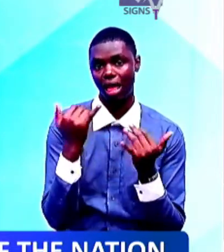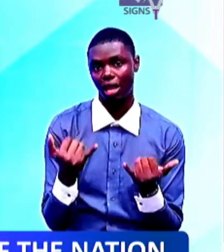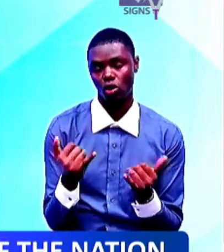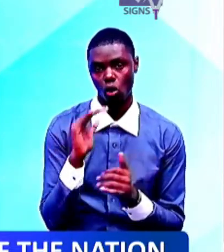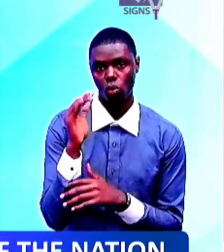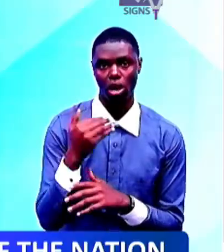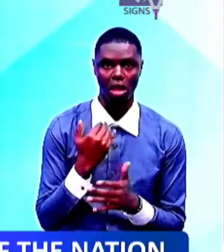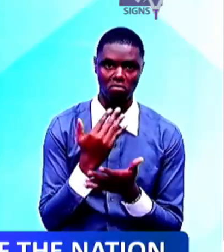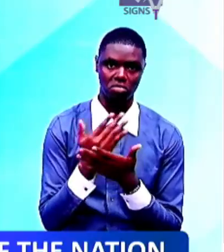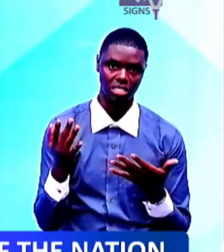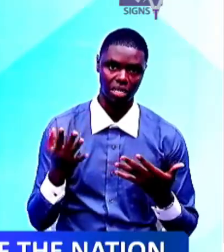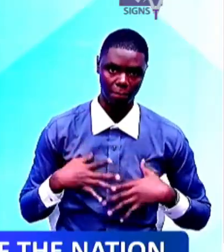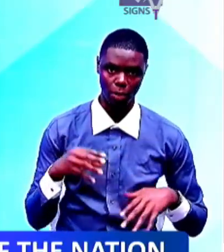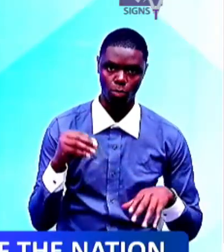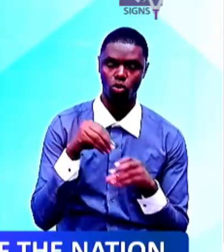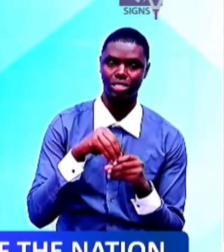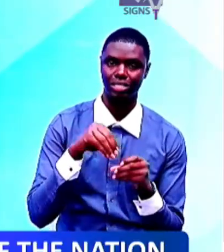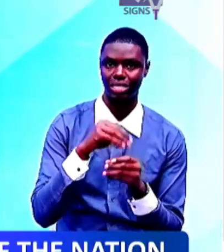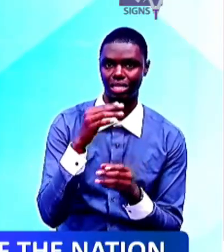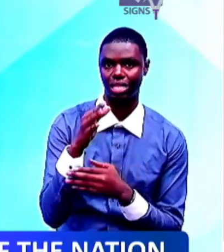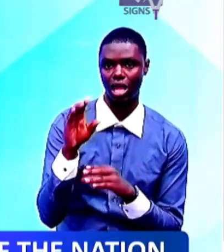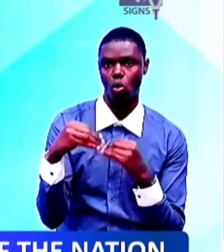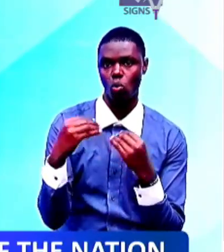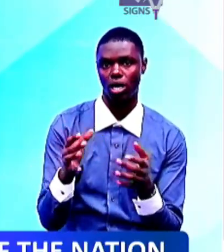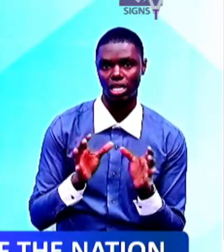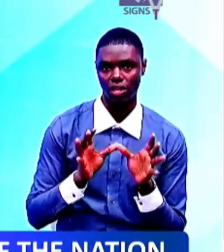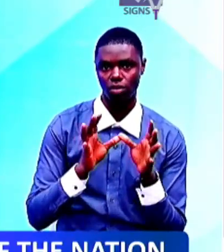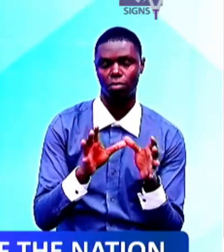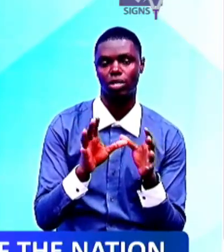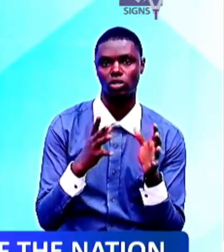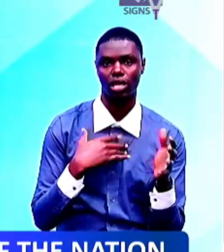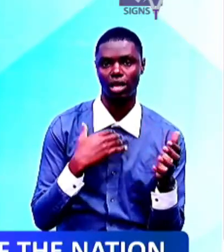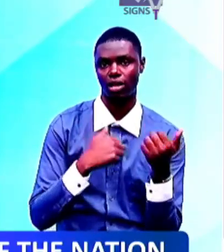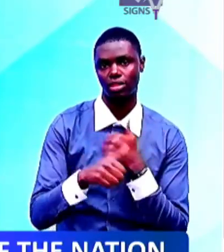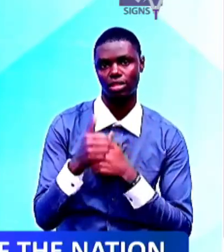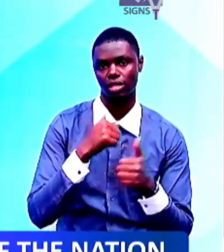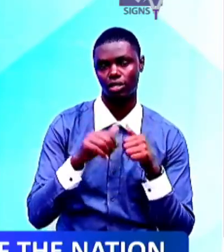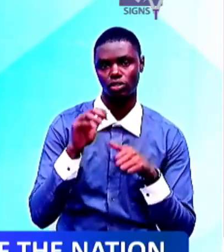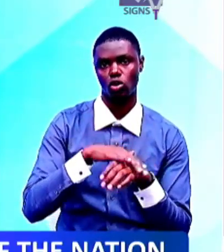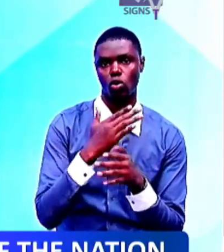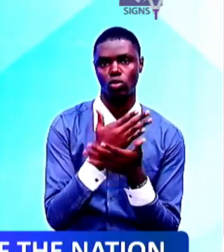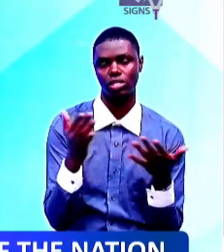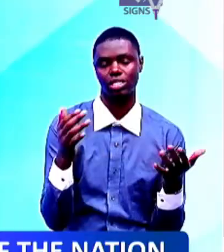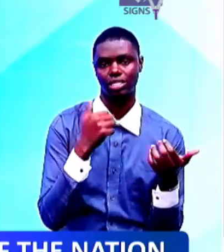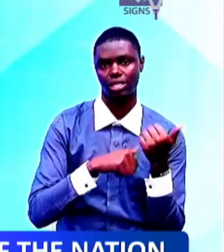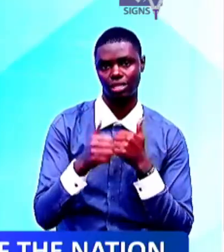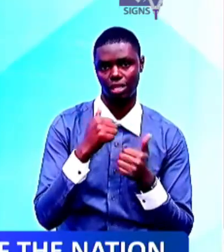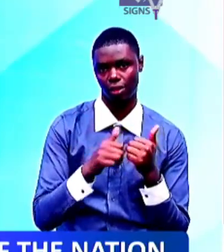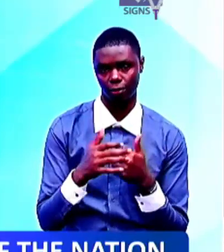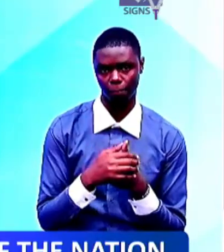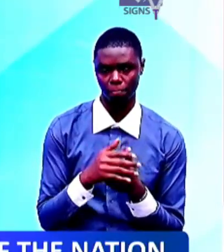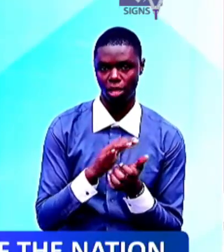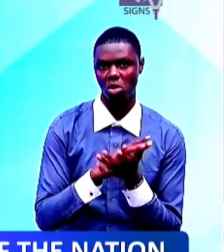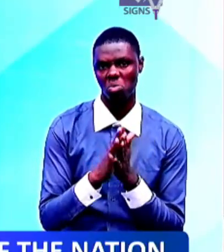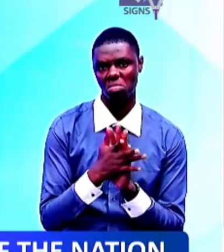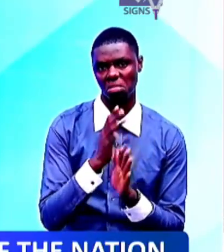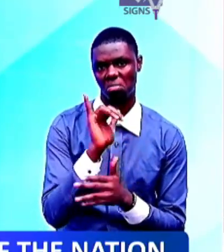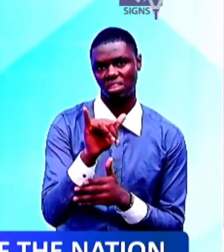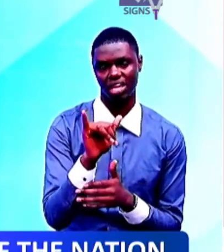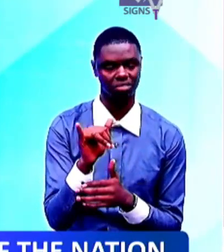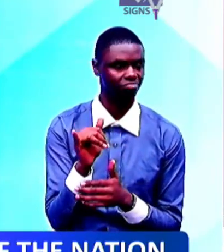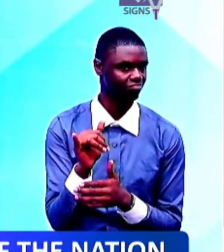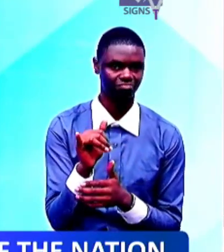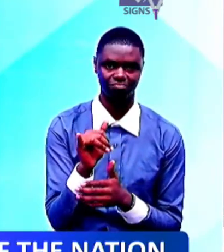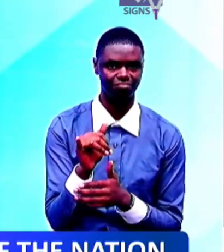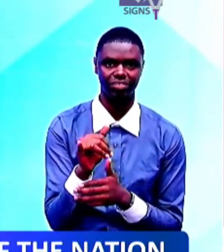our people inside there. We can be able to give them pressure and they act on the things that we want from them. But without it, it's